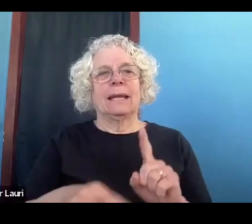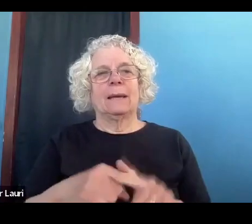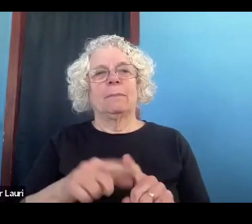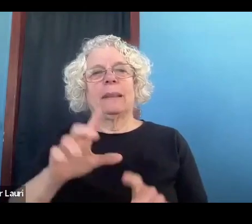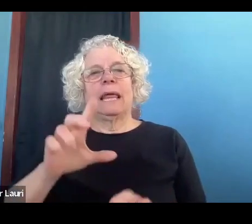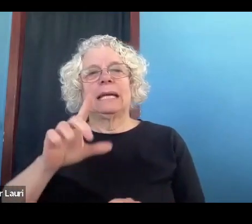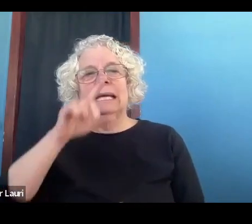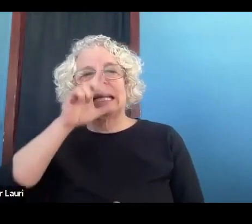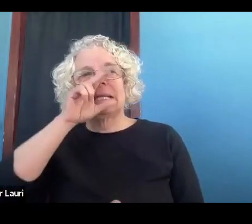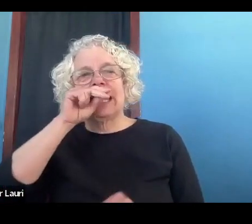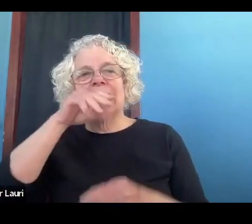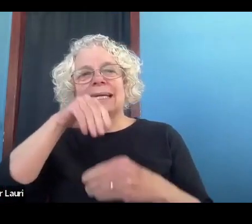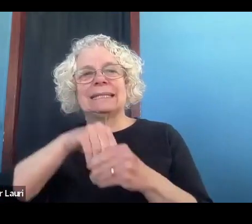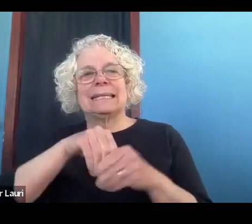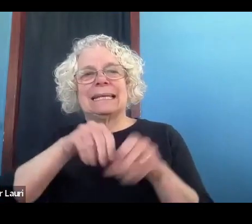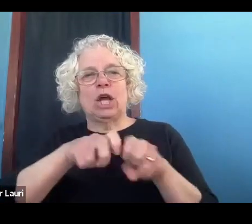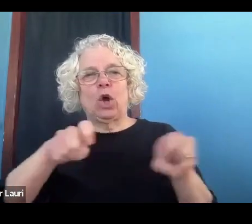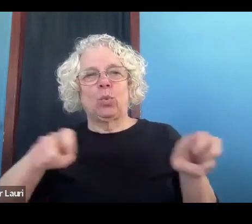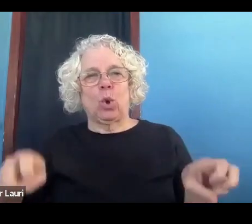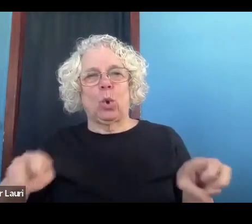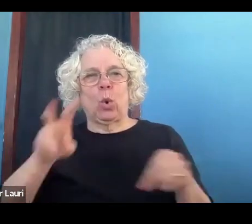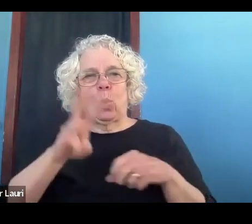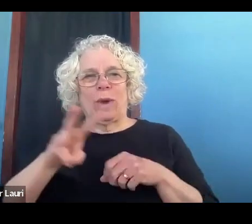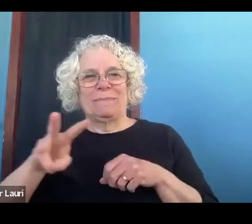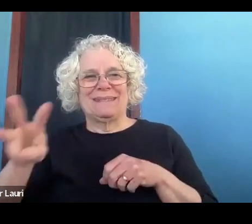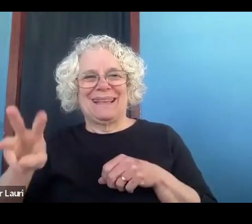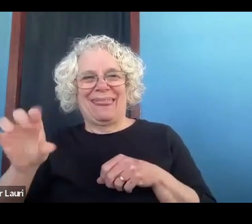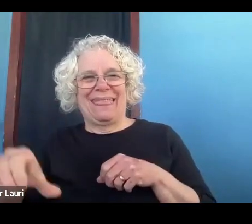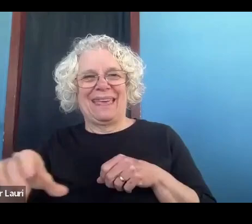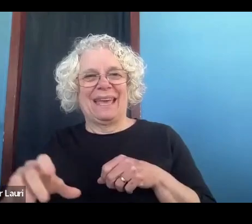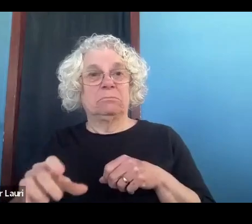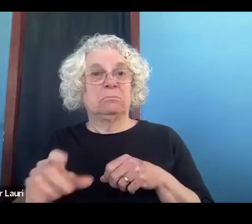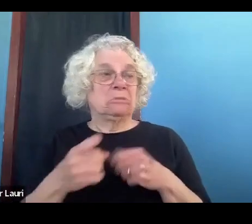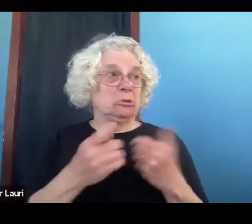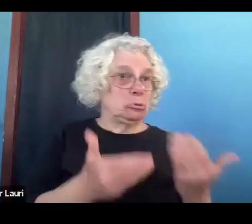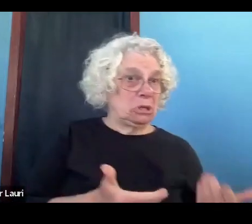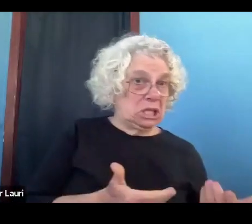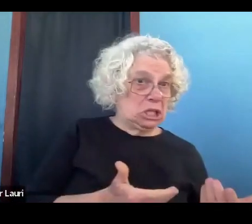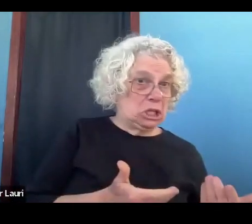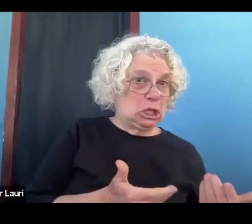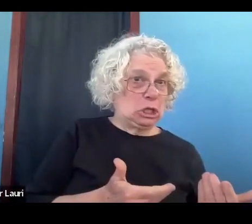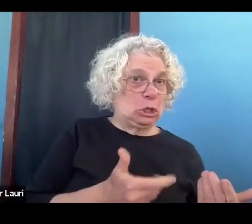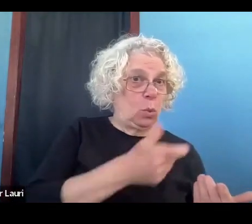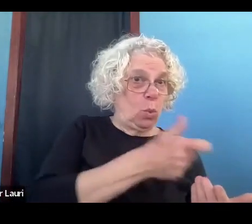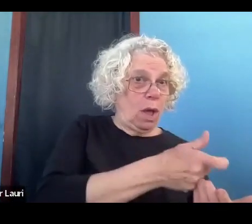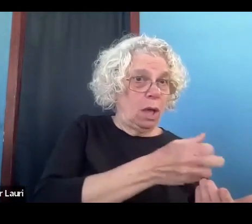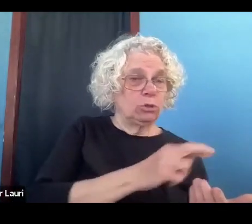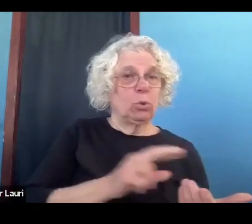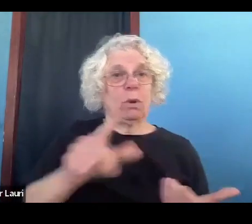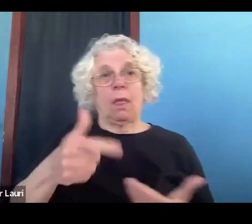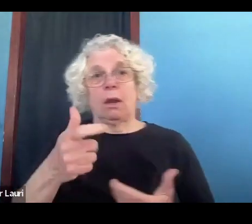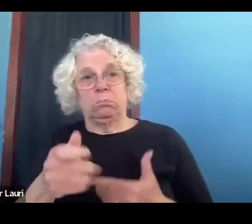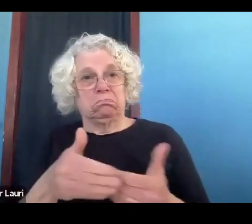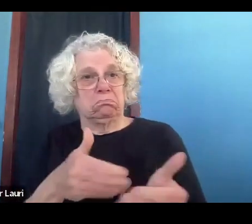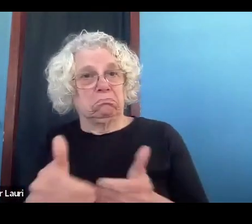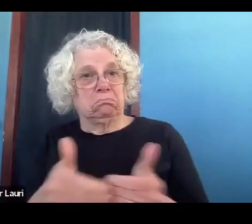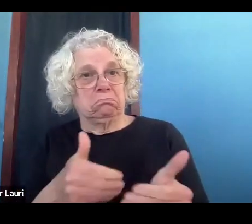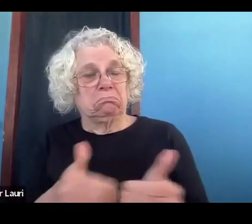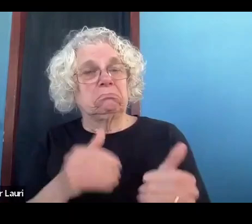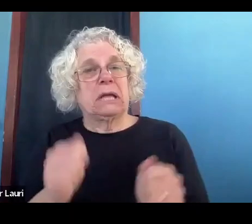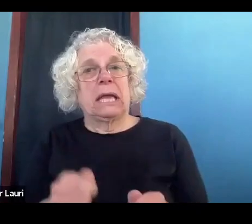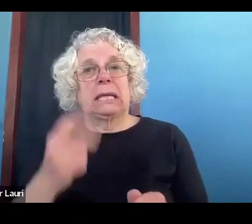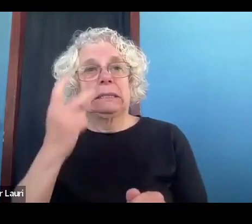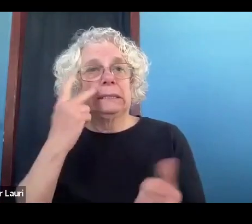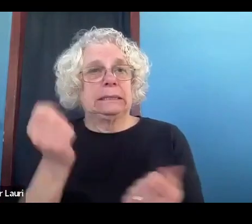Row website. So whether you attend the live session or catch up later, you'll have the opportunity to engage with the